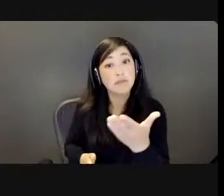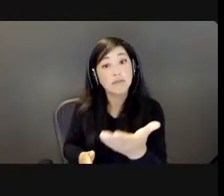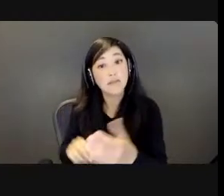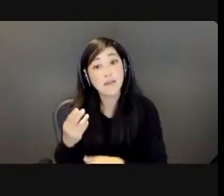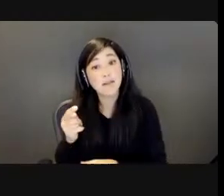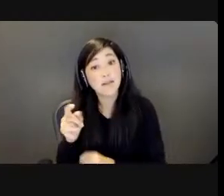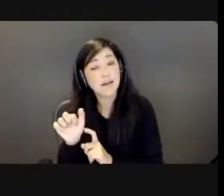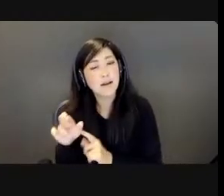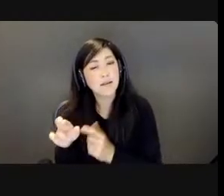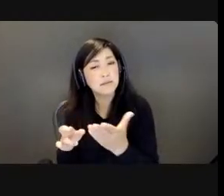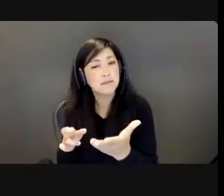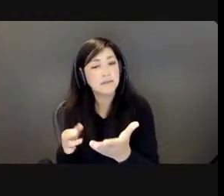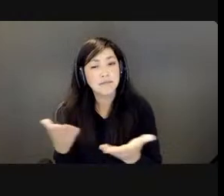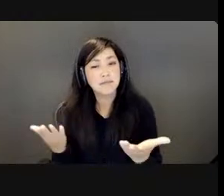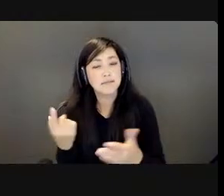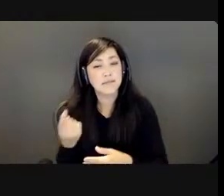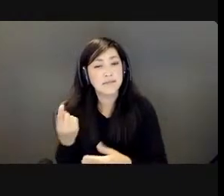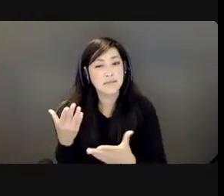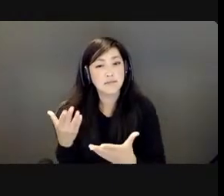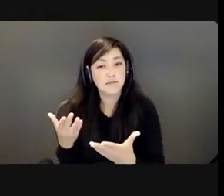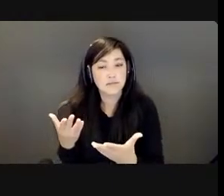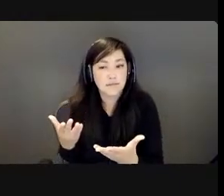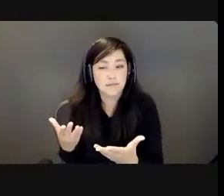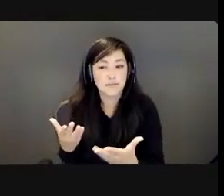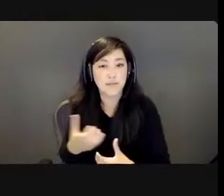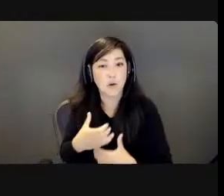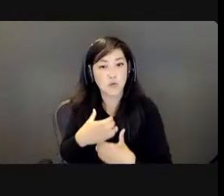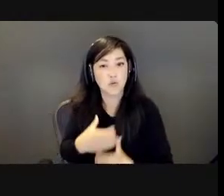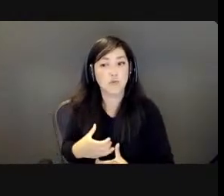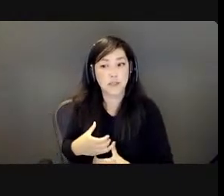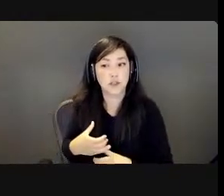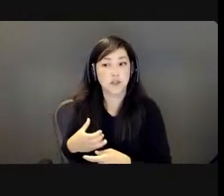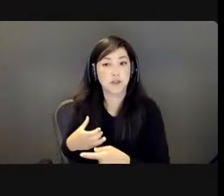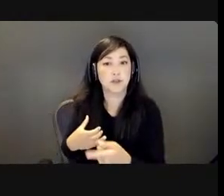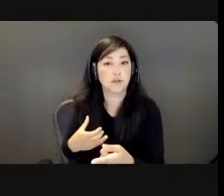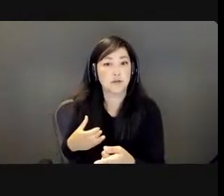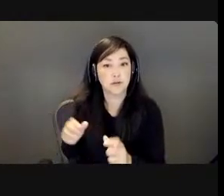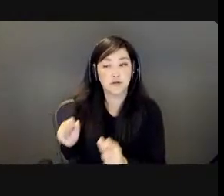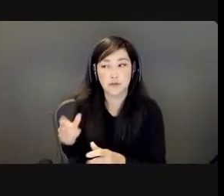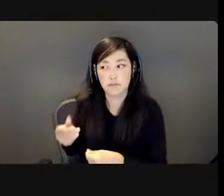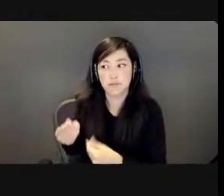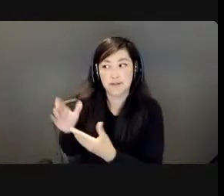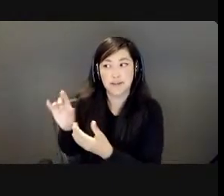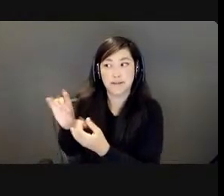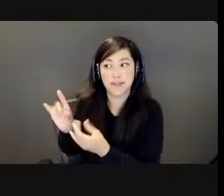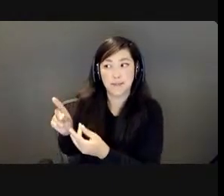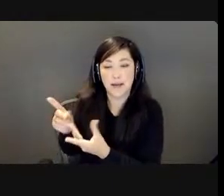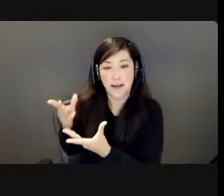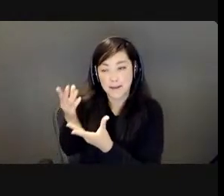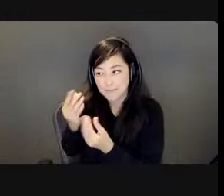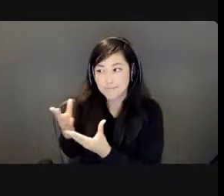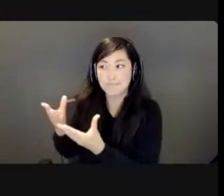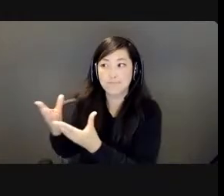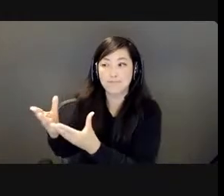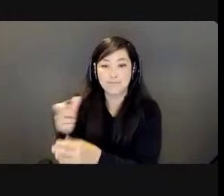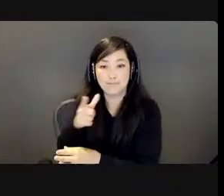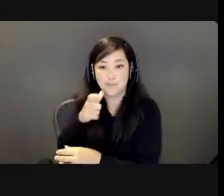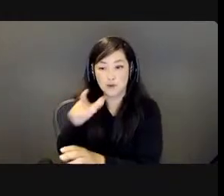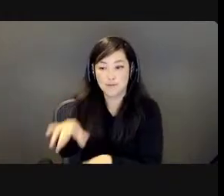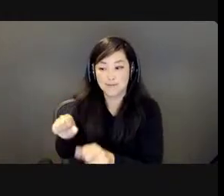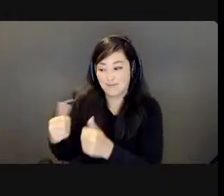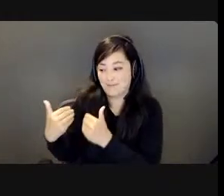Heather? What is something you wish people who could make a difference, or who are responsible for these